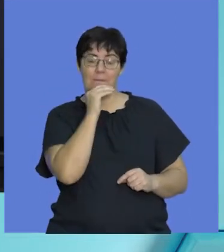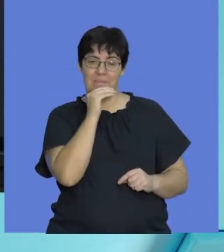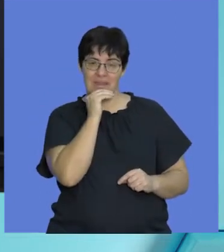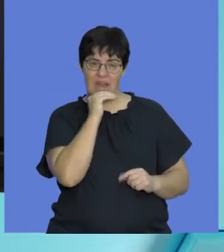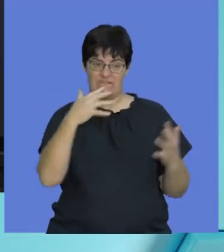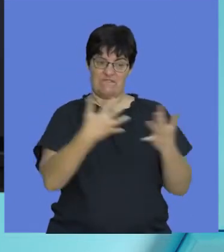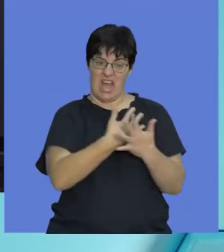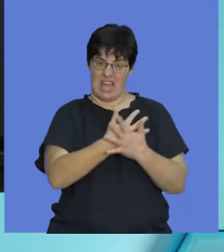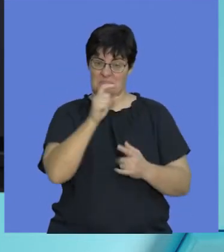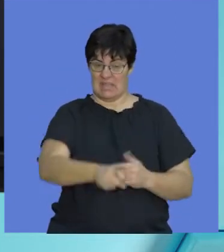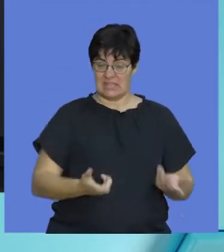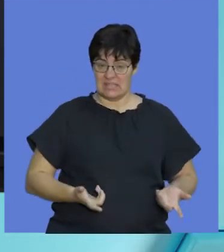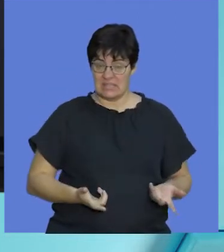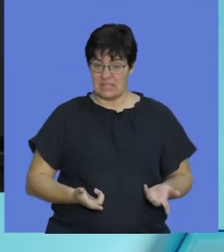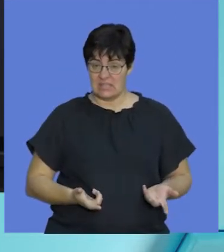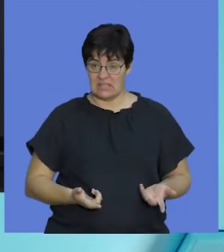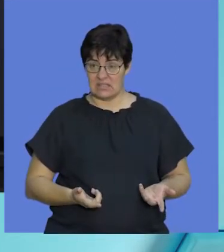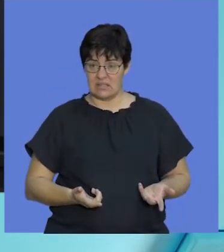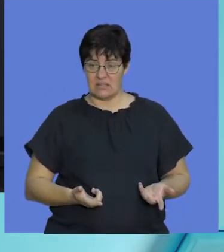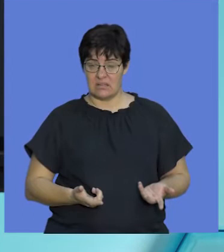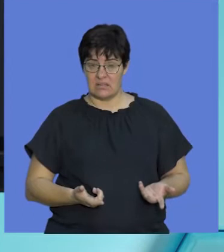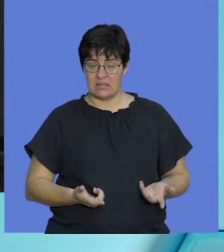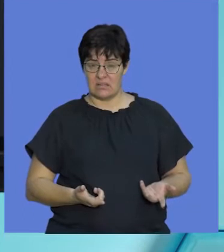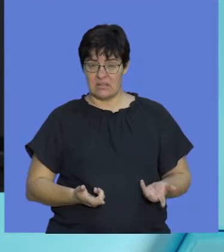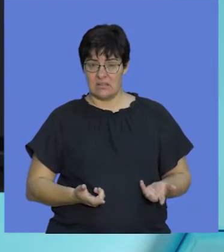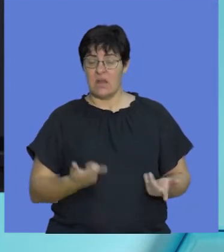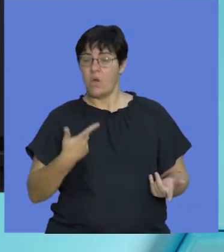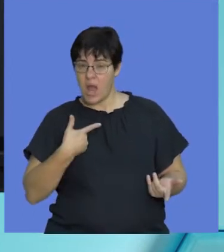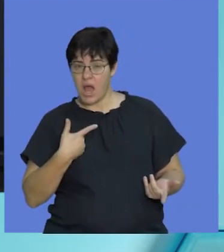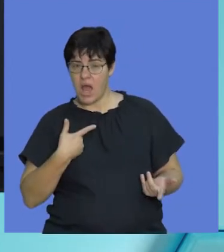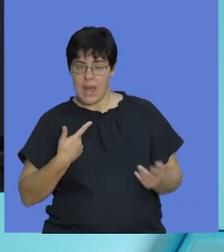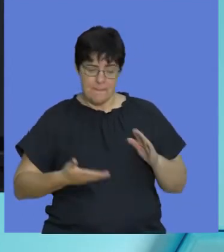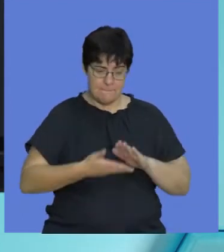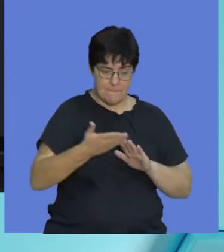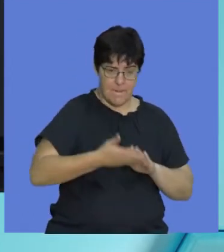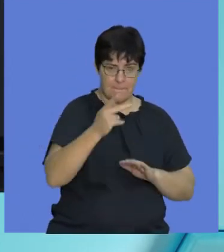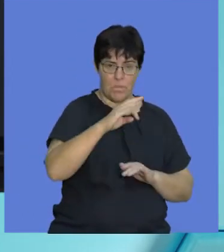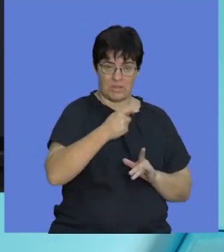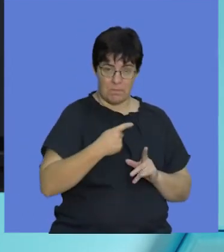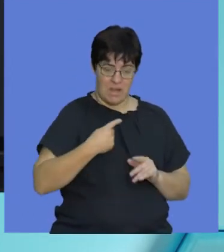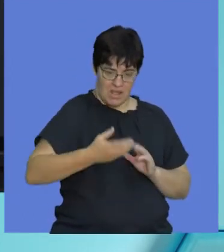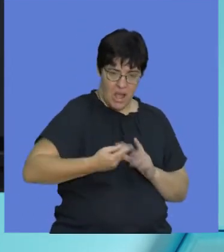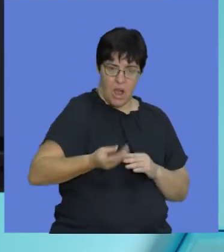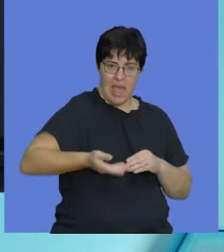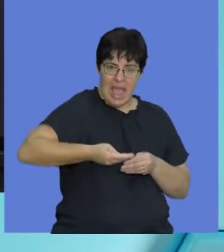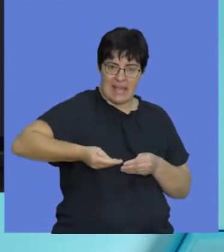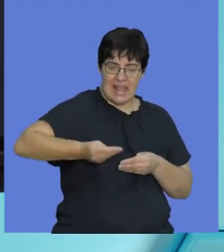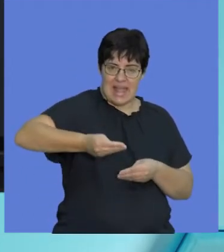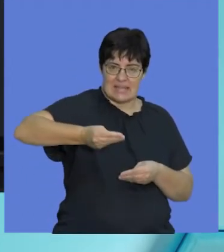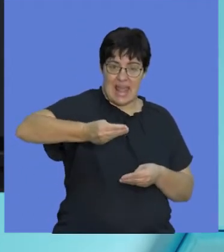be fast, because we often hear we're gaining momentum, okay?